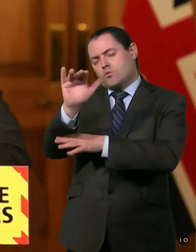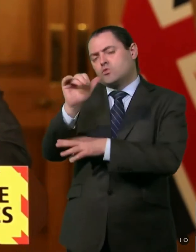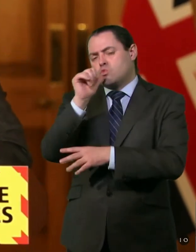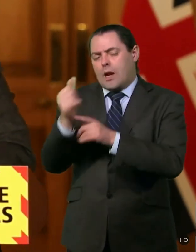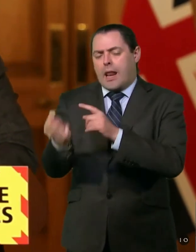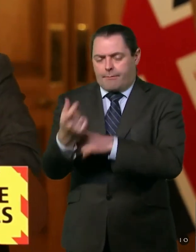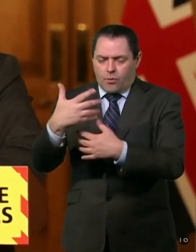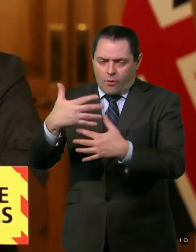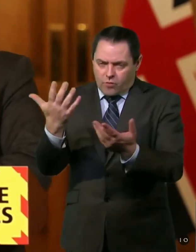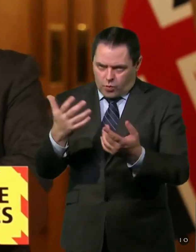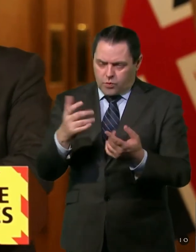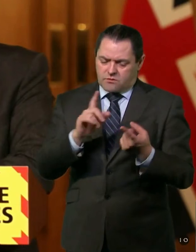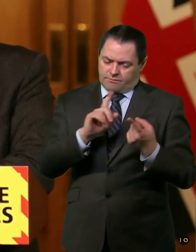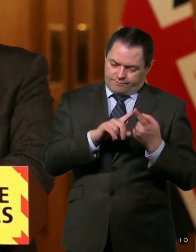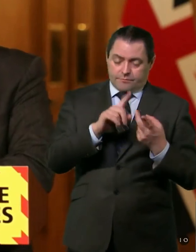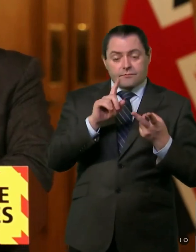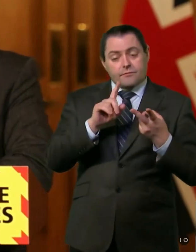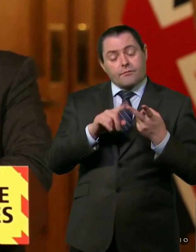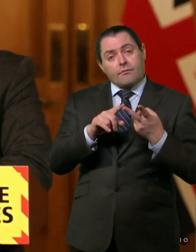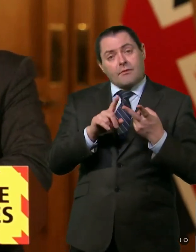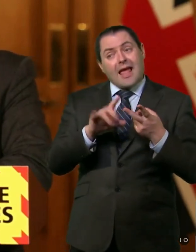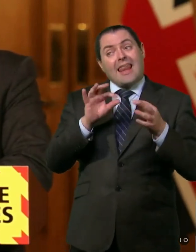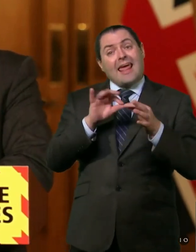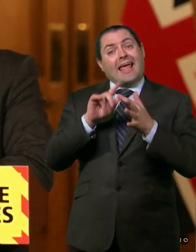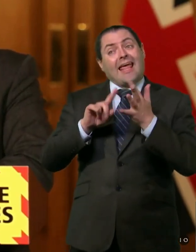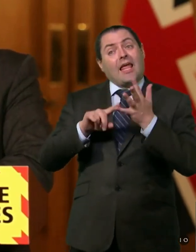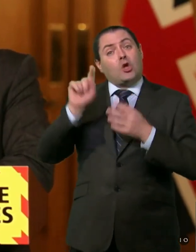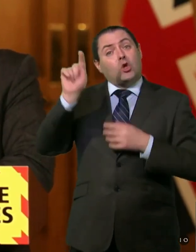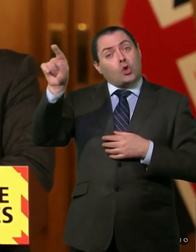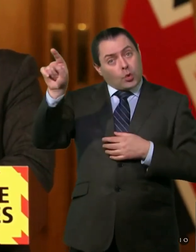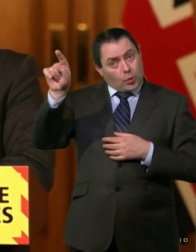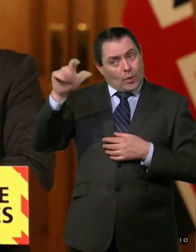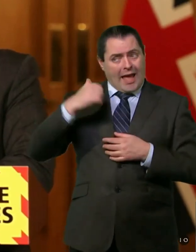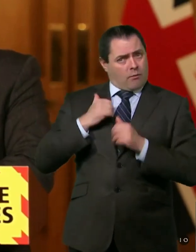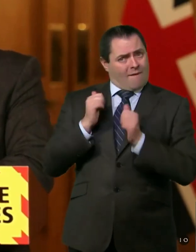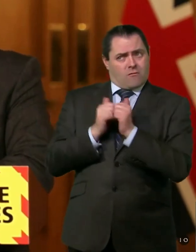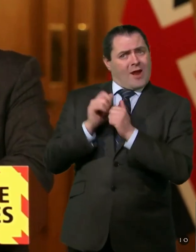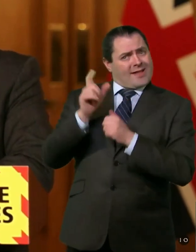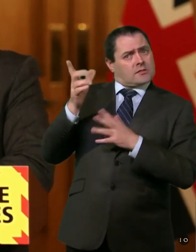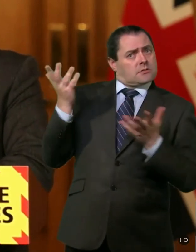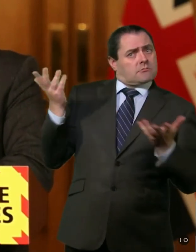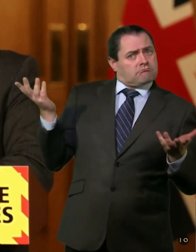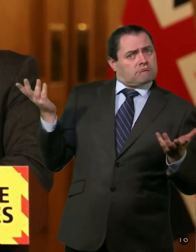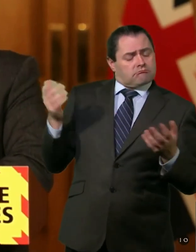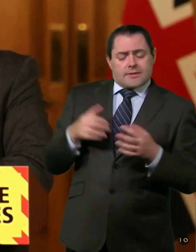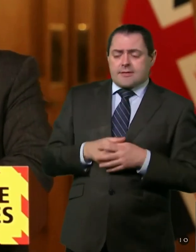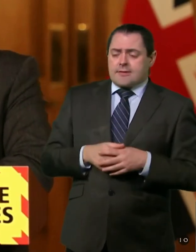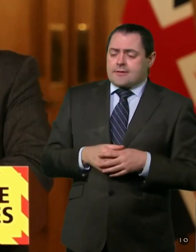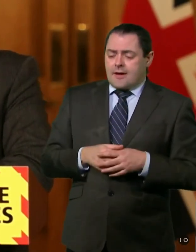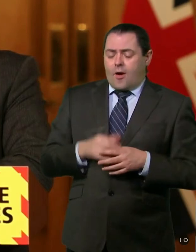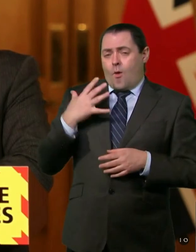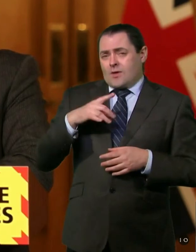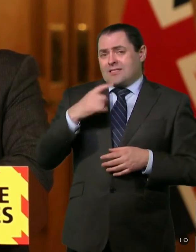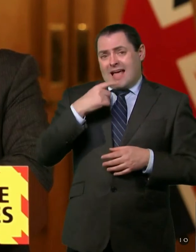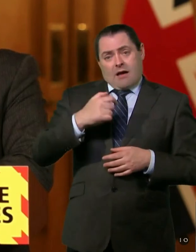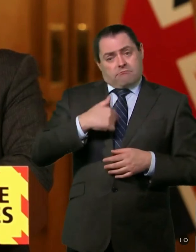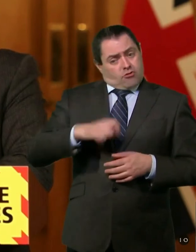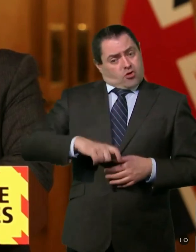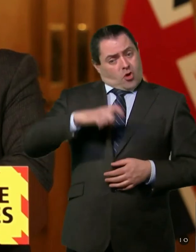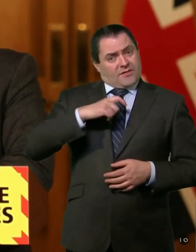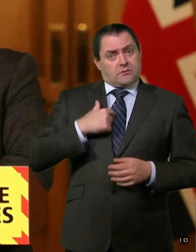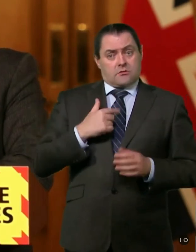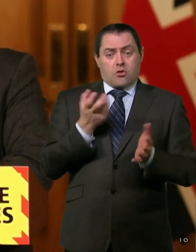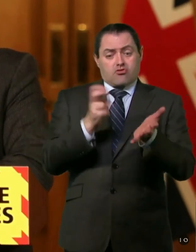in the EU, I just want to repeat that we're very confident, Jim, of our contracts, very confident of our